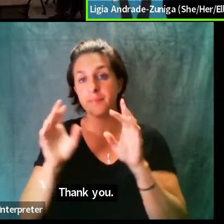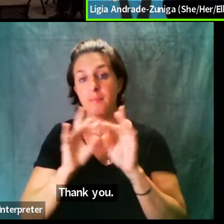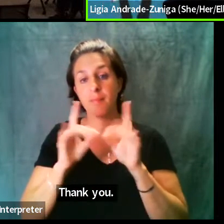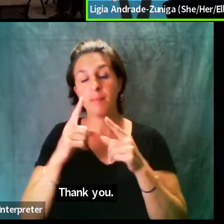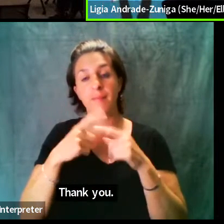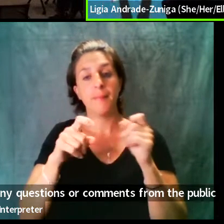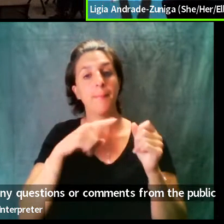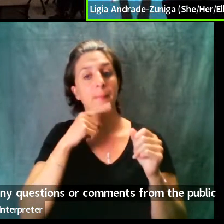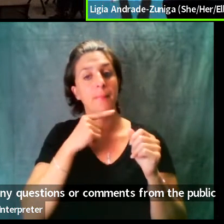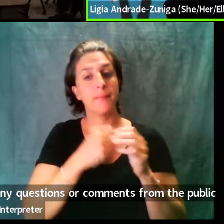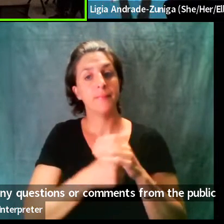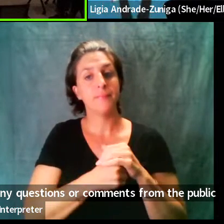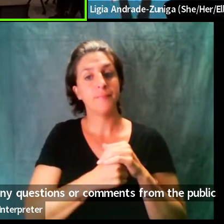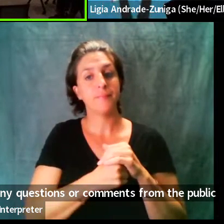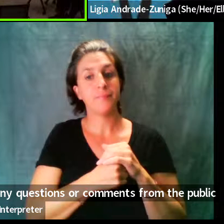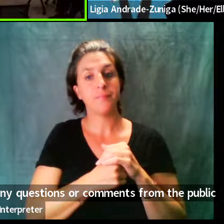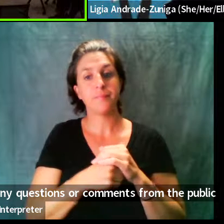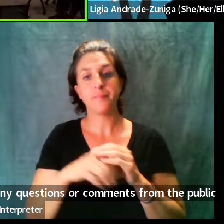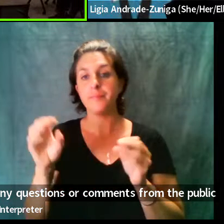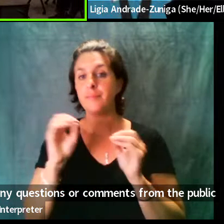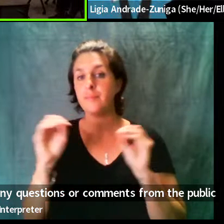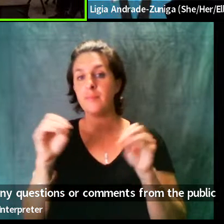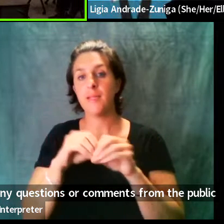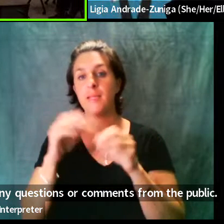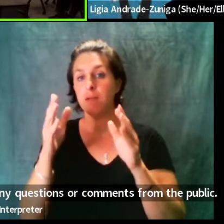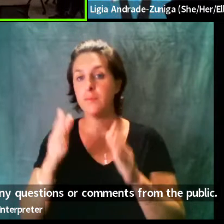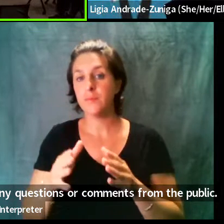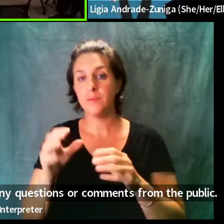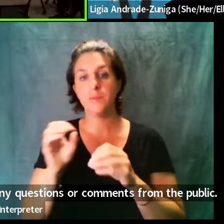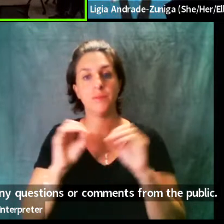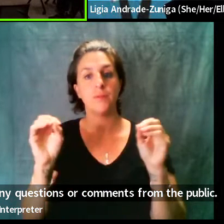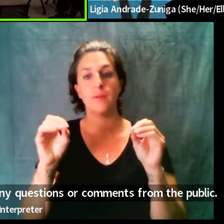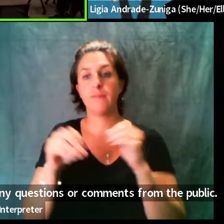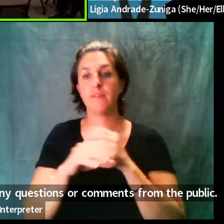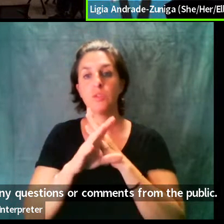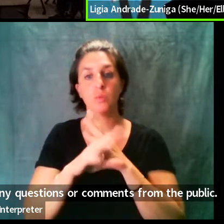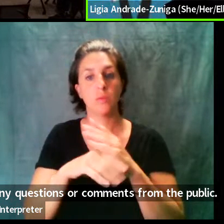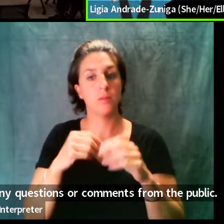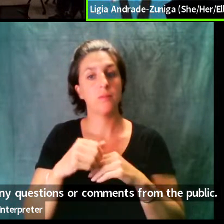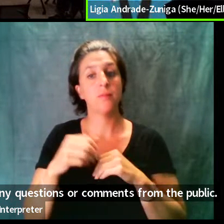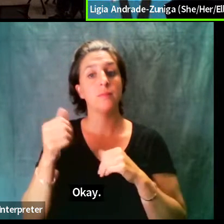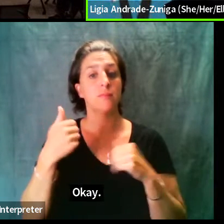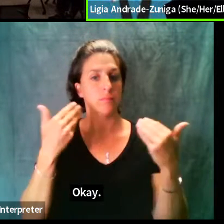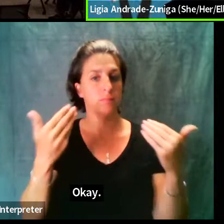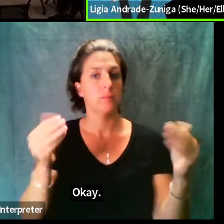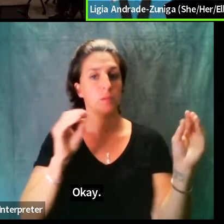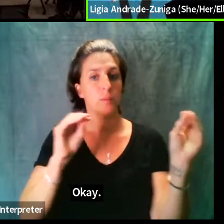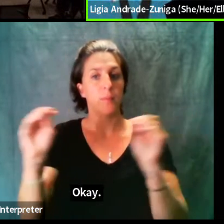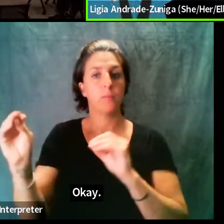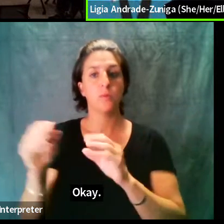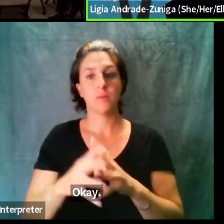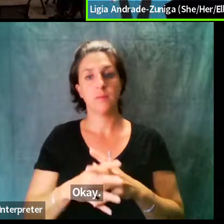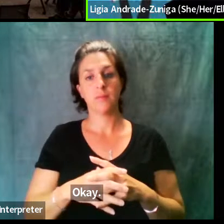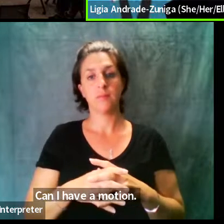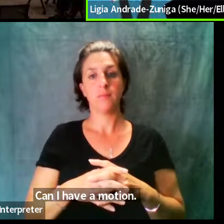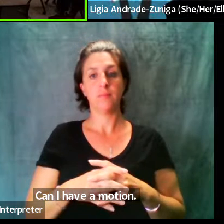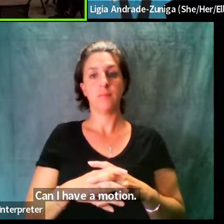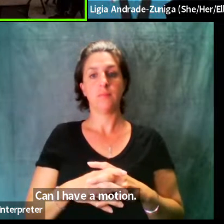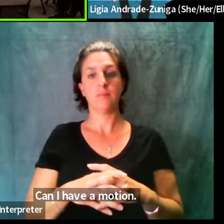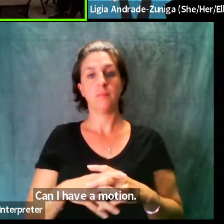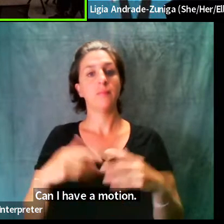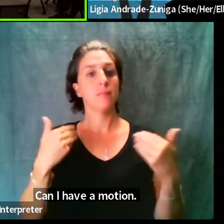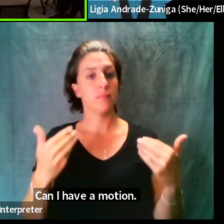public? There are none in person or virtual. Okay, can I have a motion? I'd like to make the